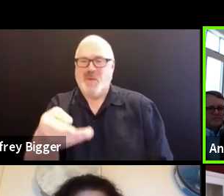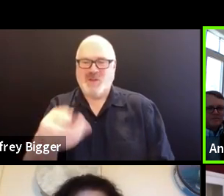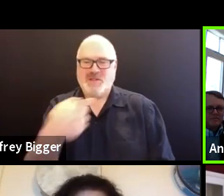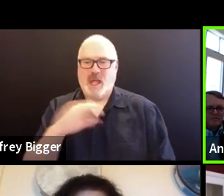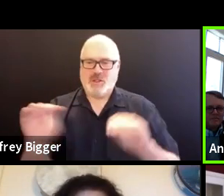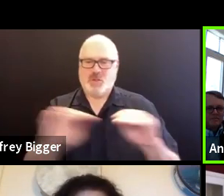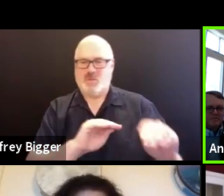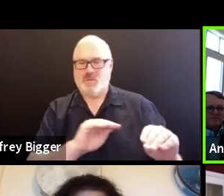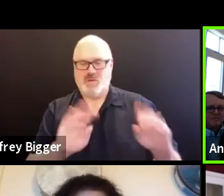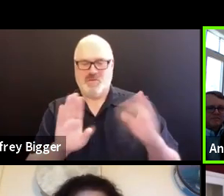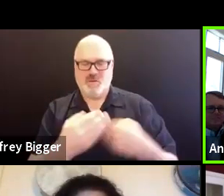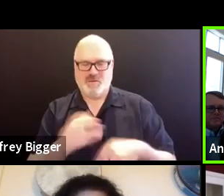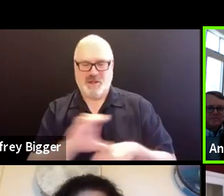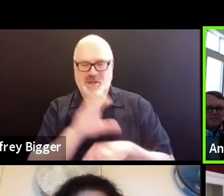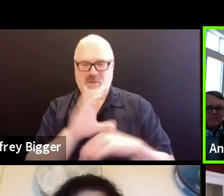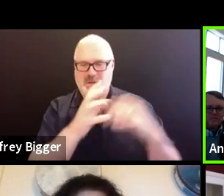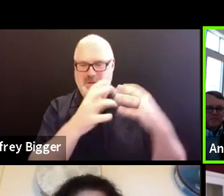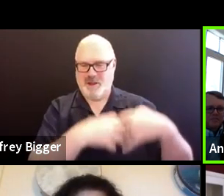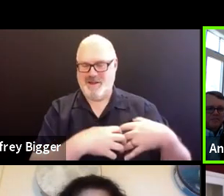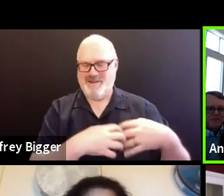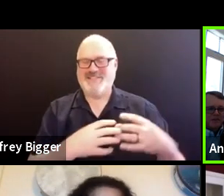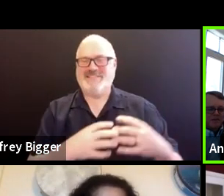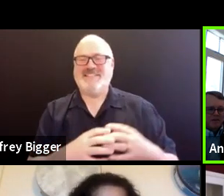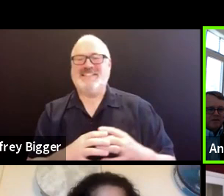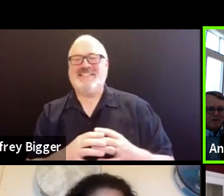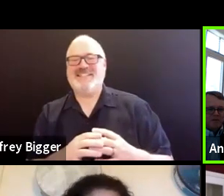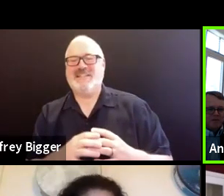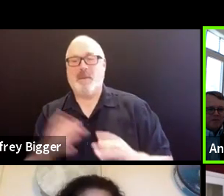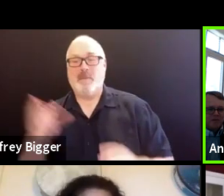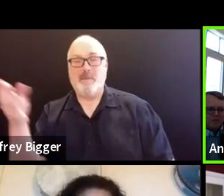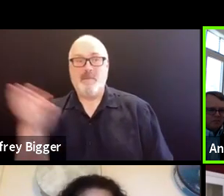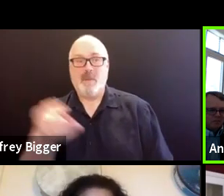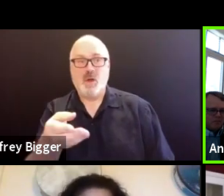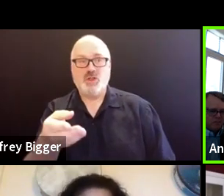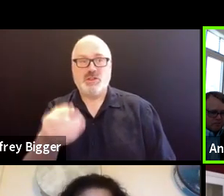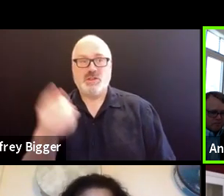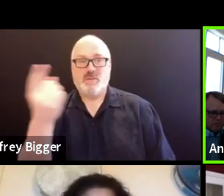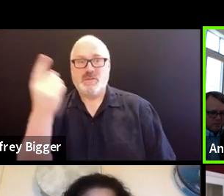computer shop craps, but how about a motion?